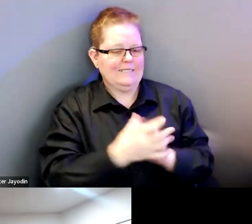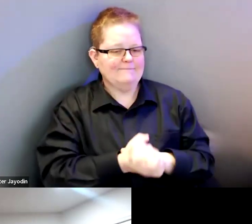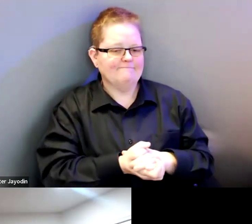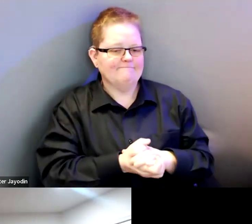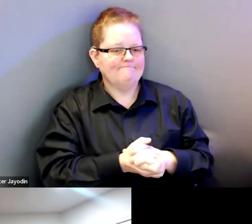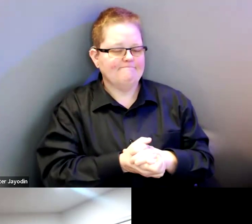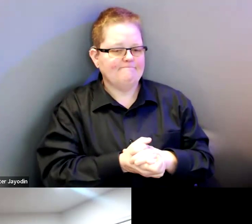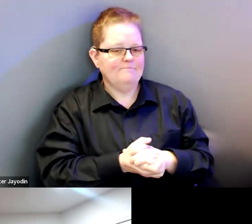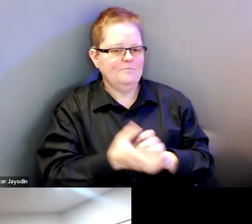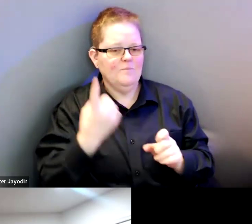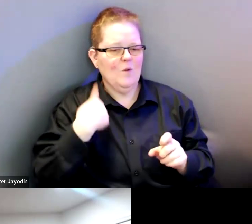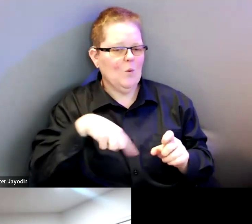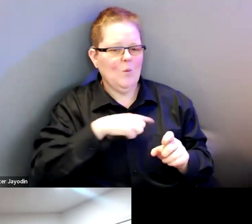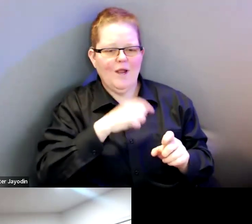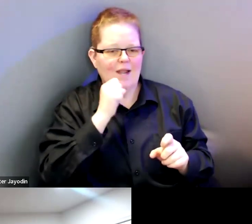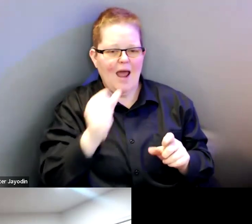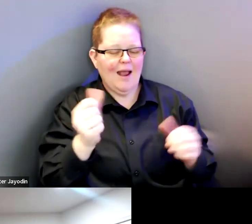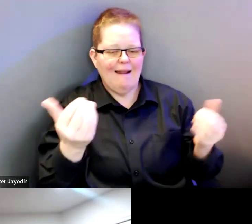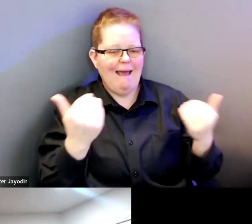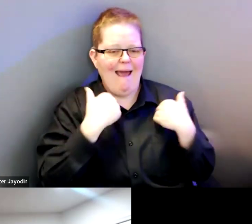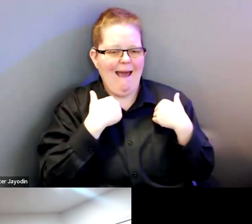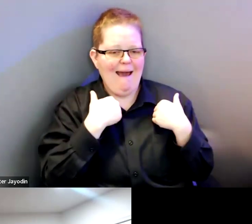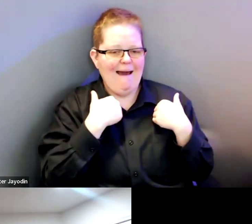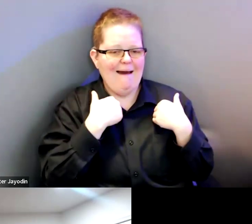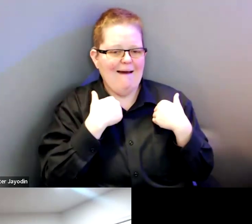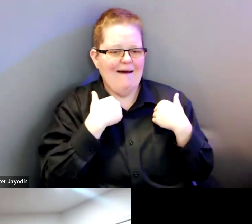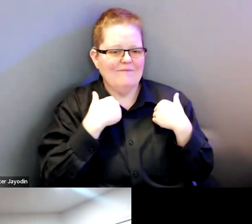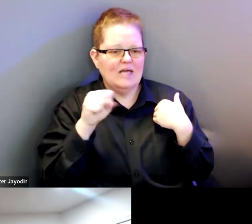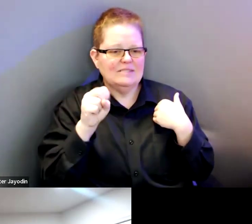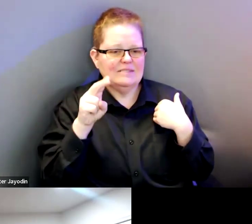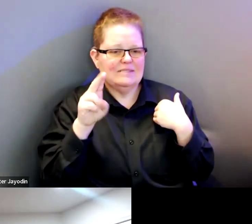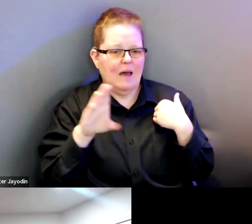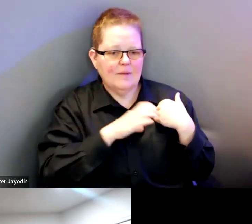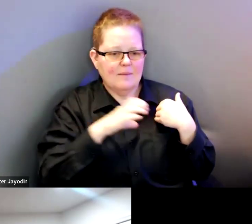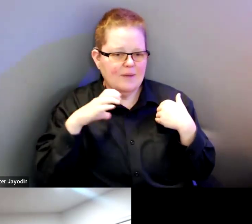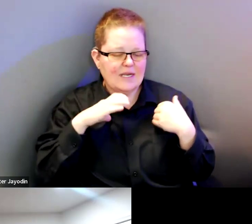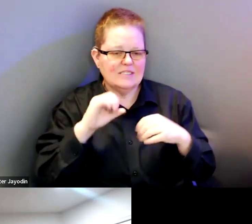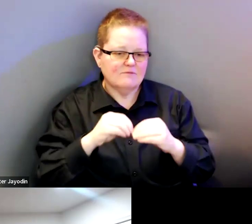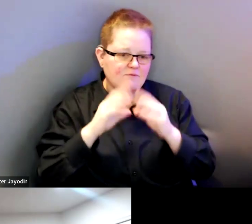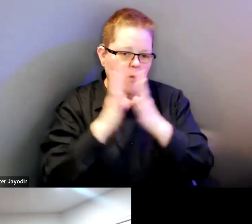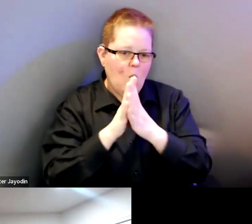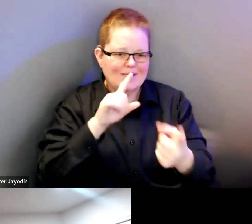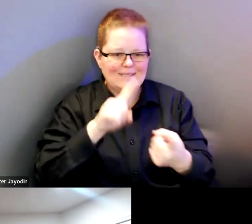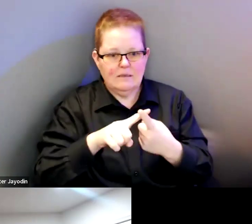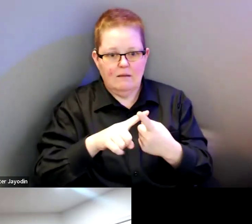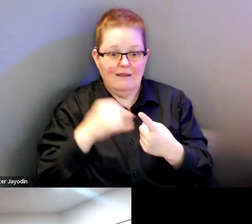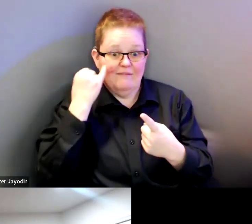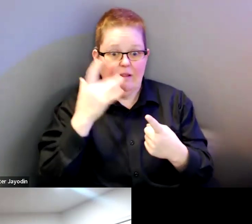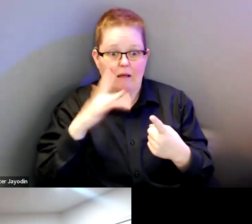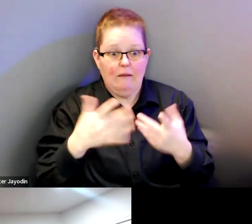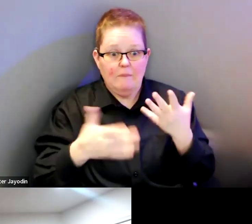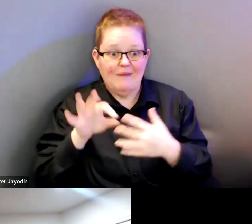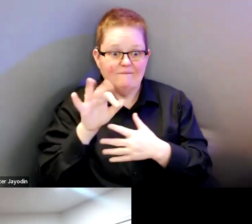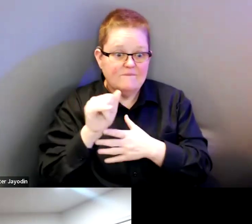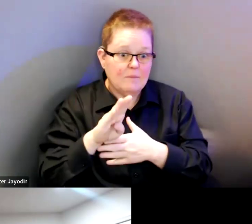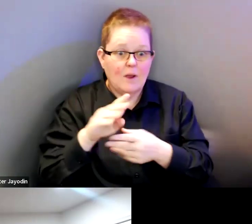we're not going to have our subcommittees formed until, if we're lucky, in February, maybe in March.